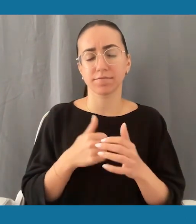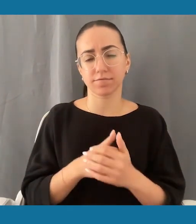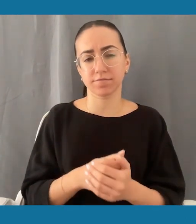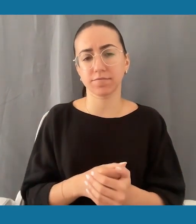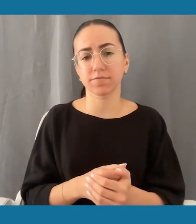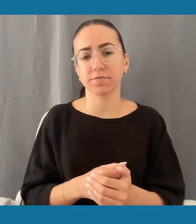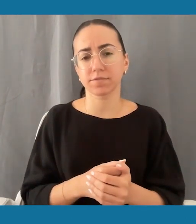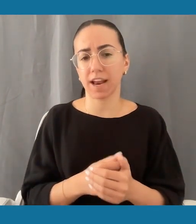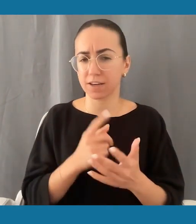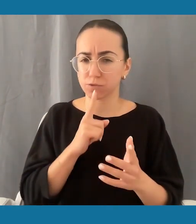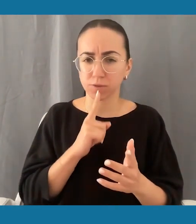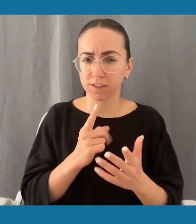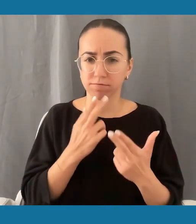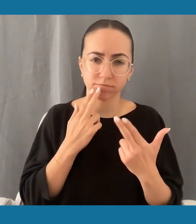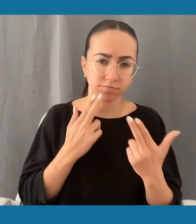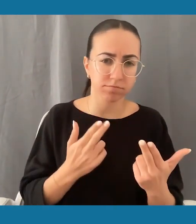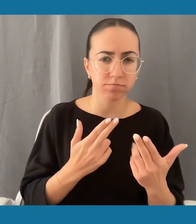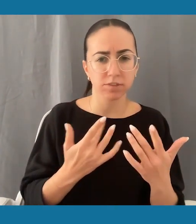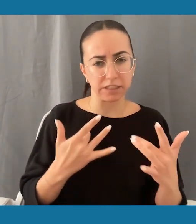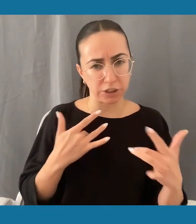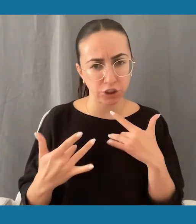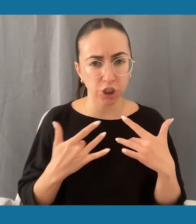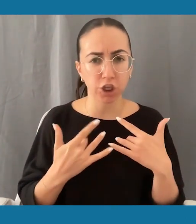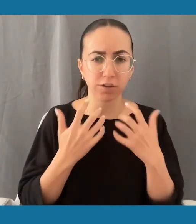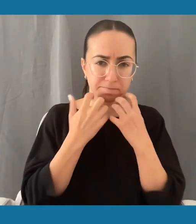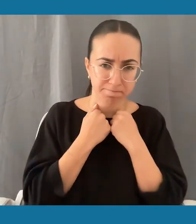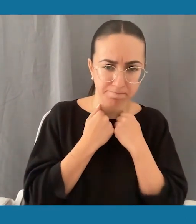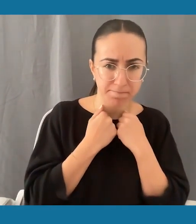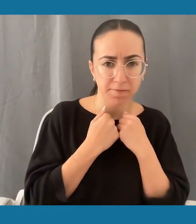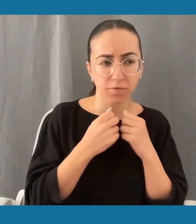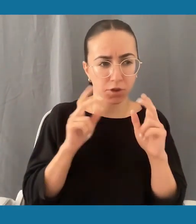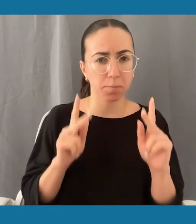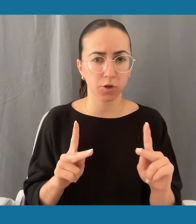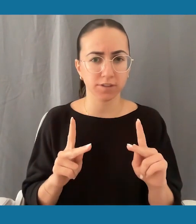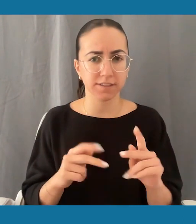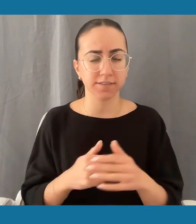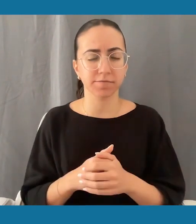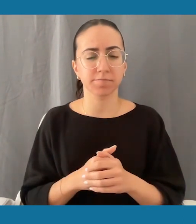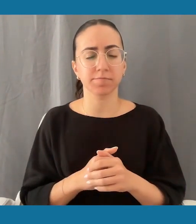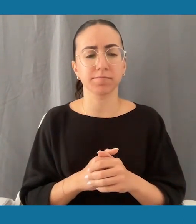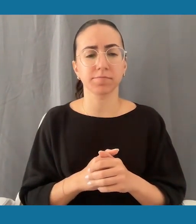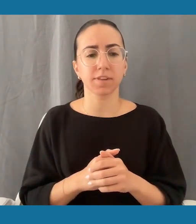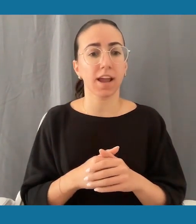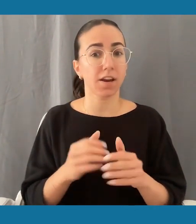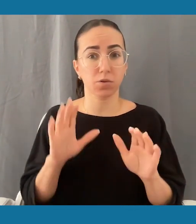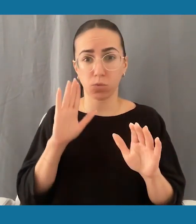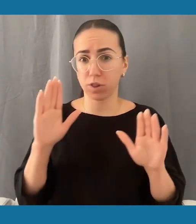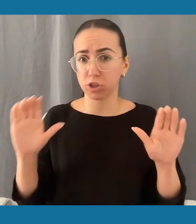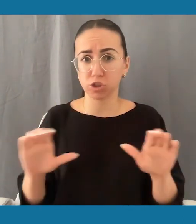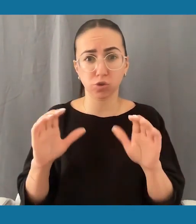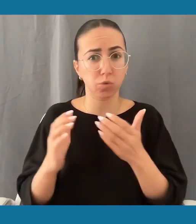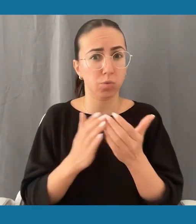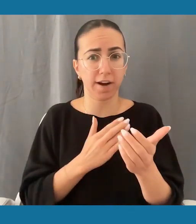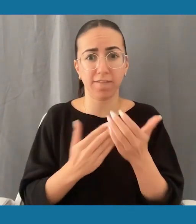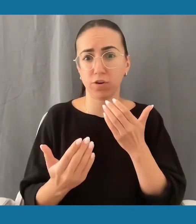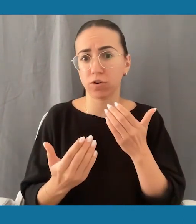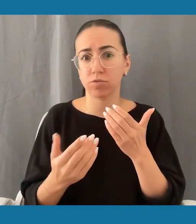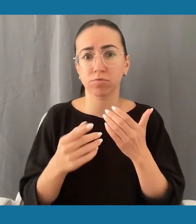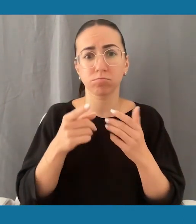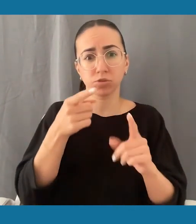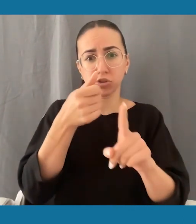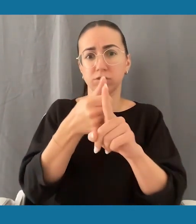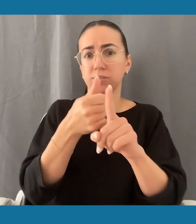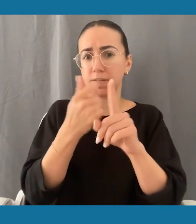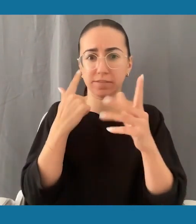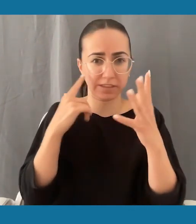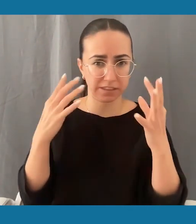genuine concern for the individual, and really will do whatever they are called upon to make sure that the